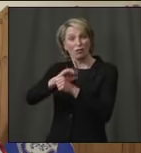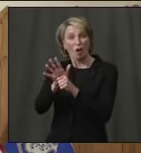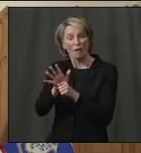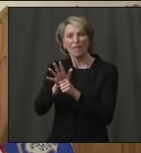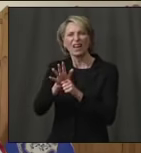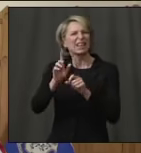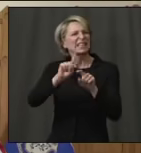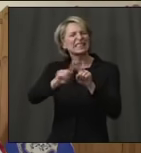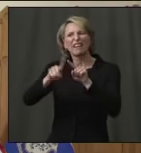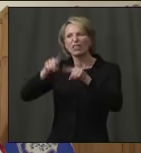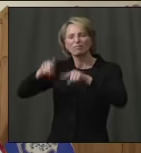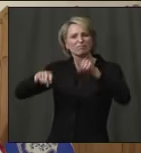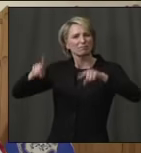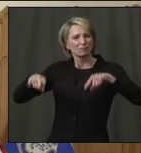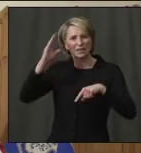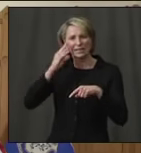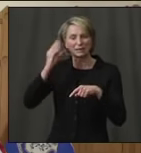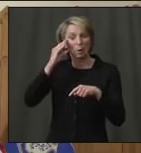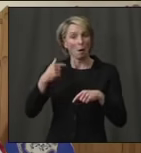together.